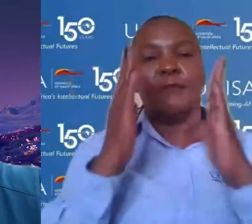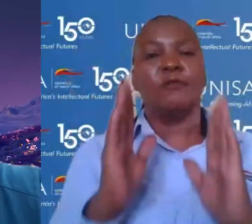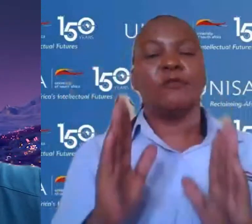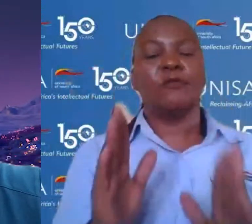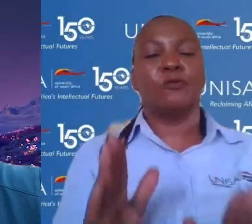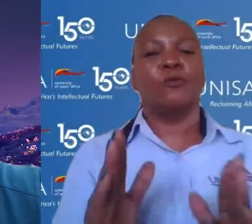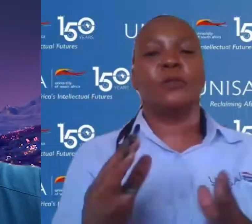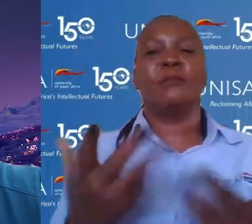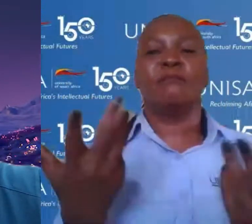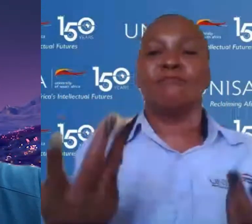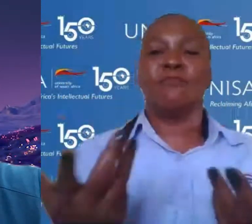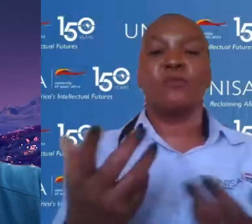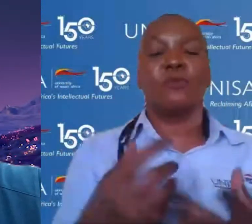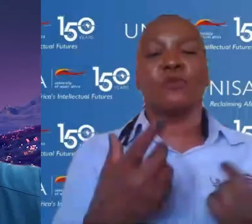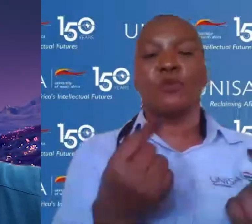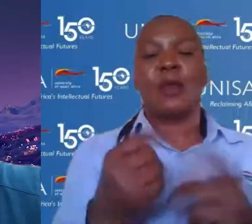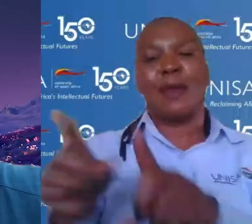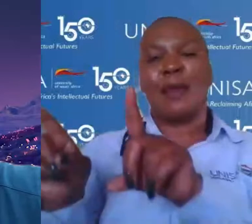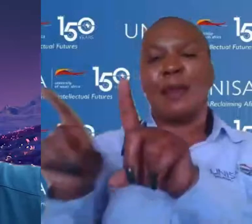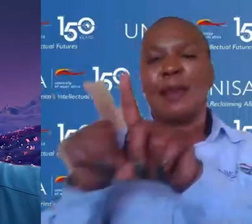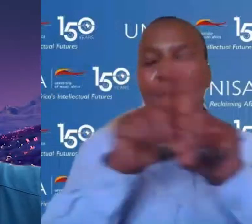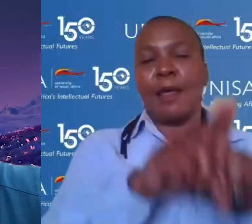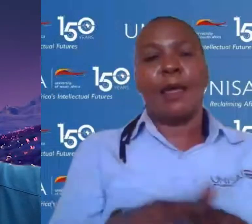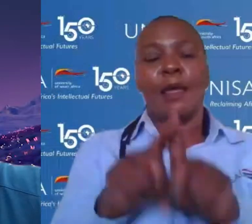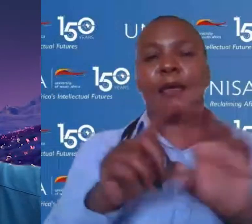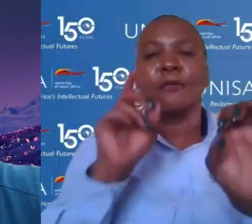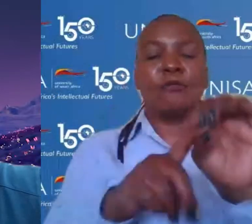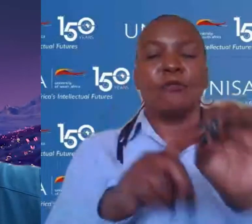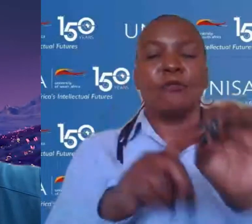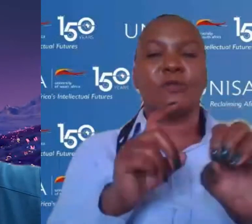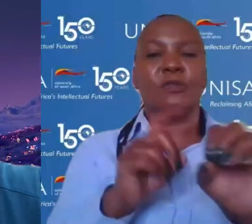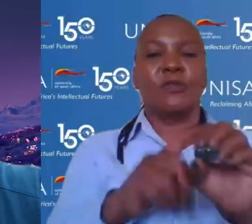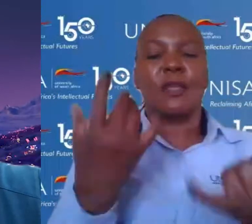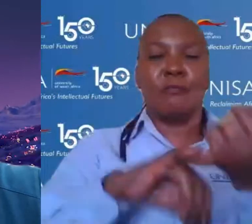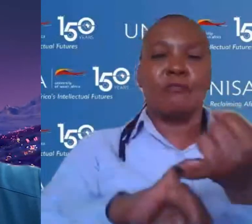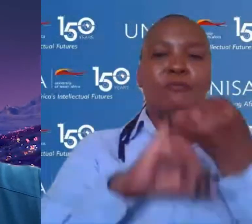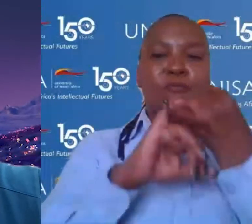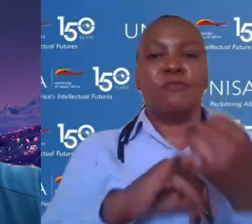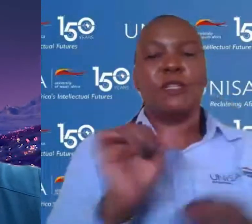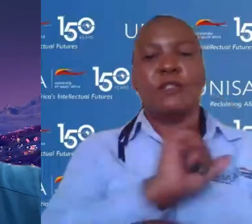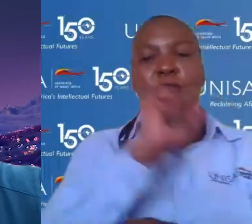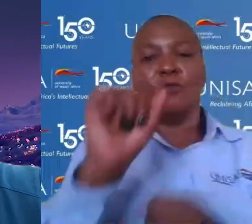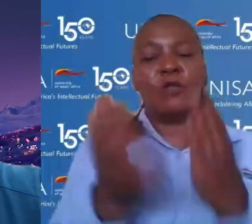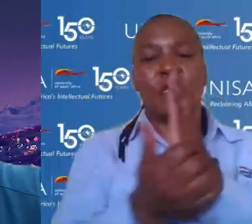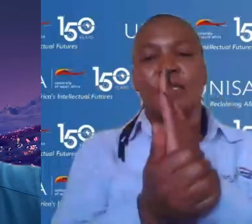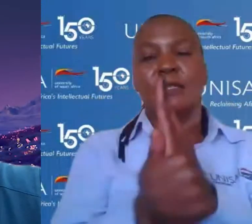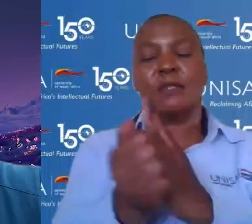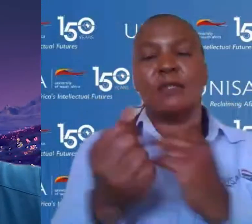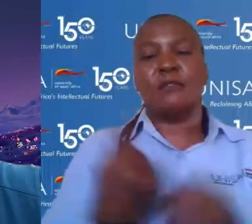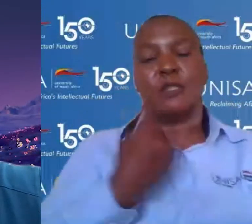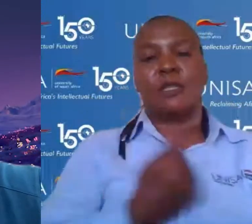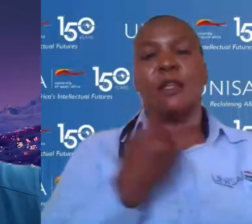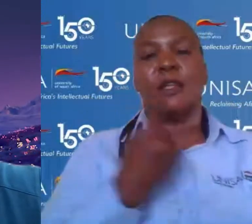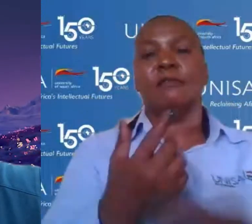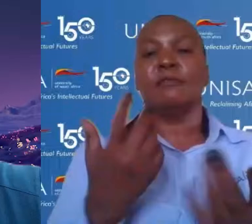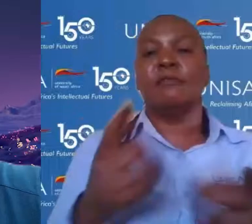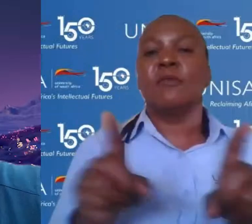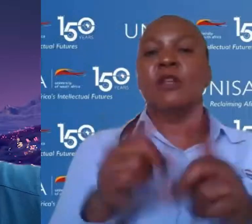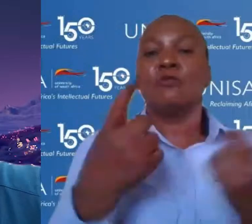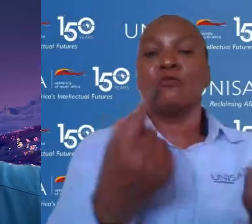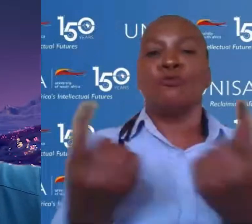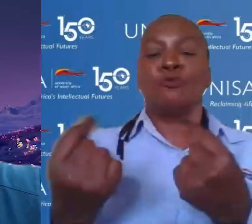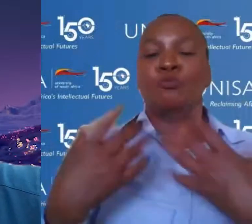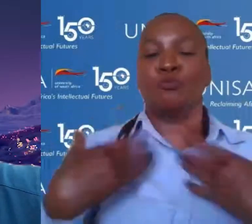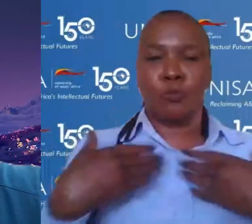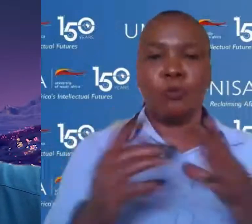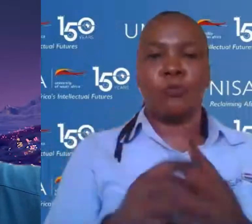students doing the same qualification and modules as yourself, and start doing those study